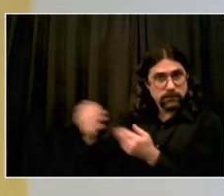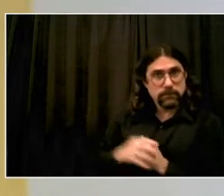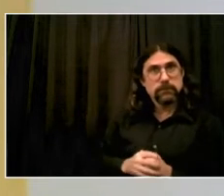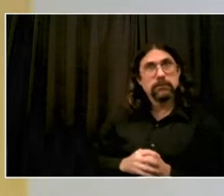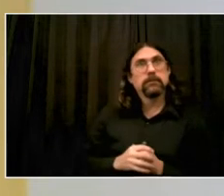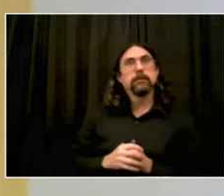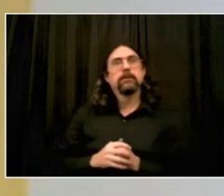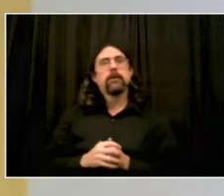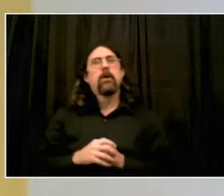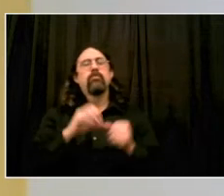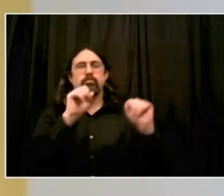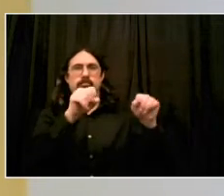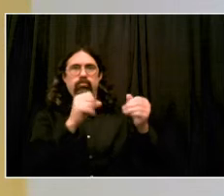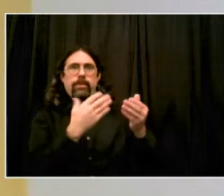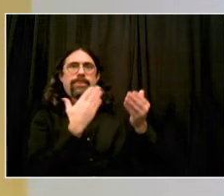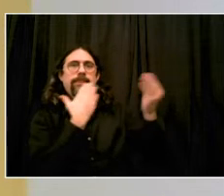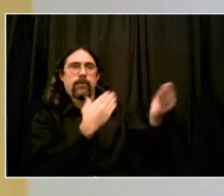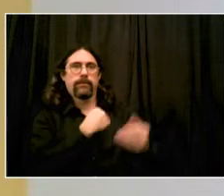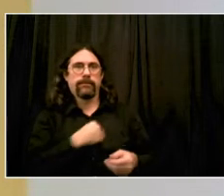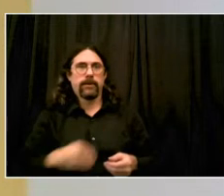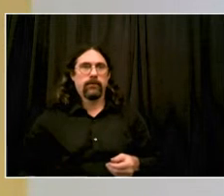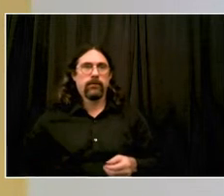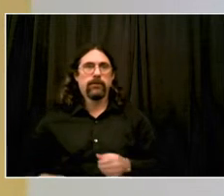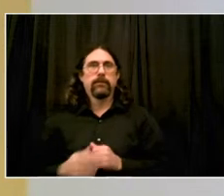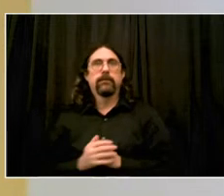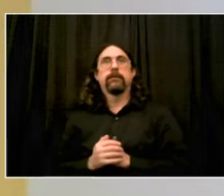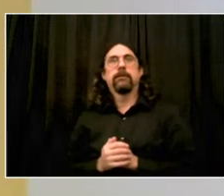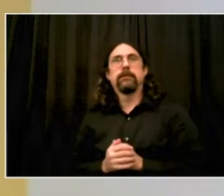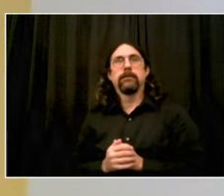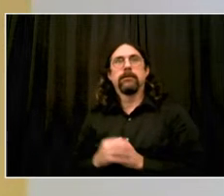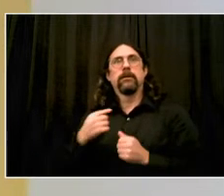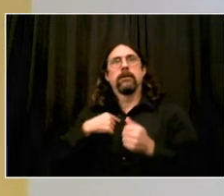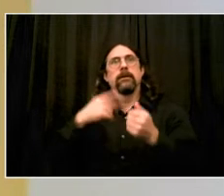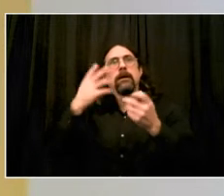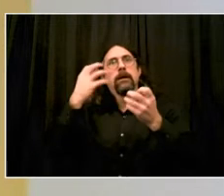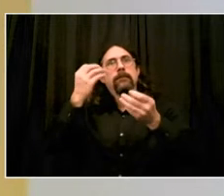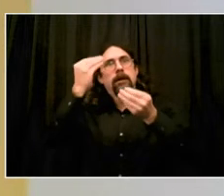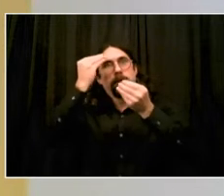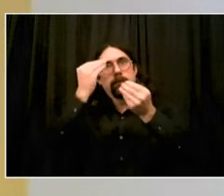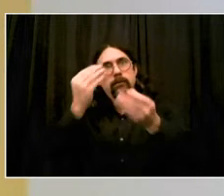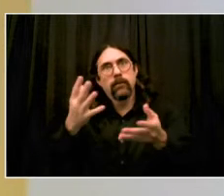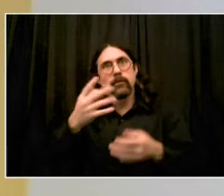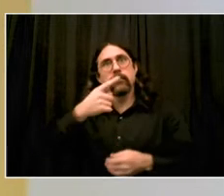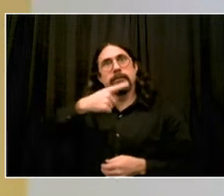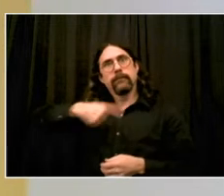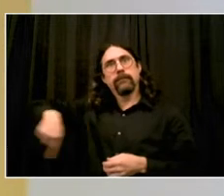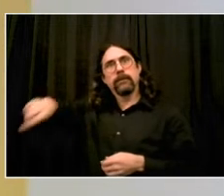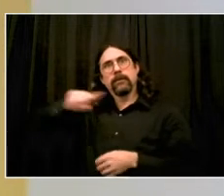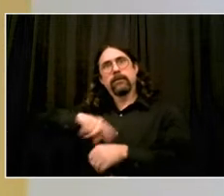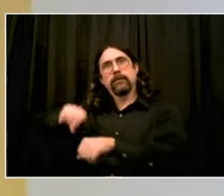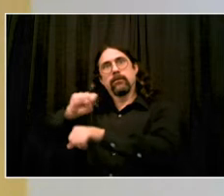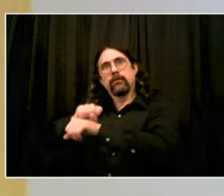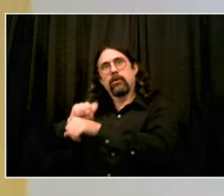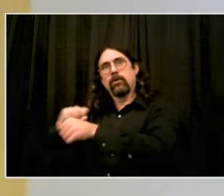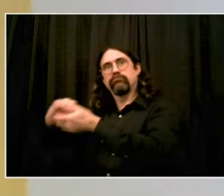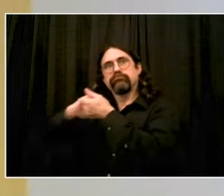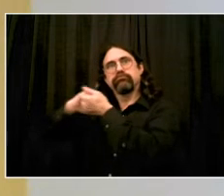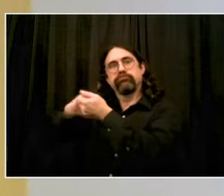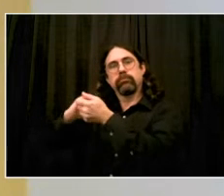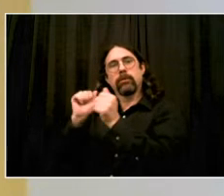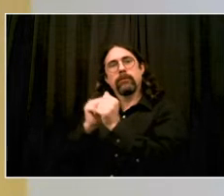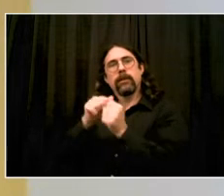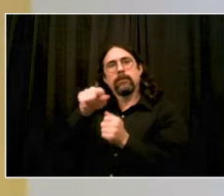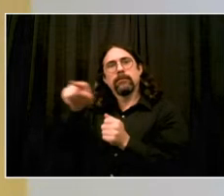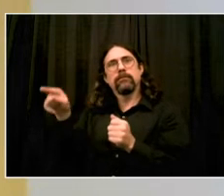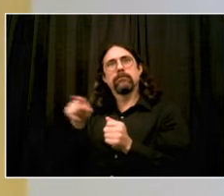point that we've also been working with community-based organizations to bring more testing to the area as well. So as the mayor had mentioned,